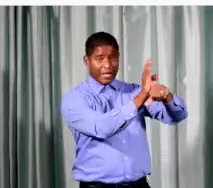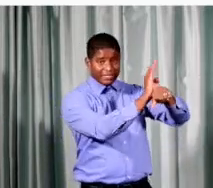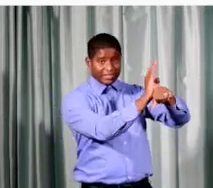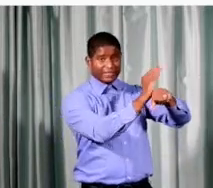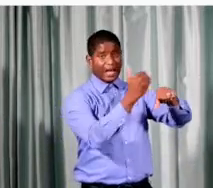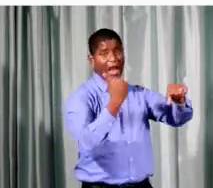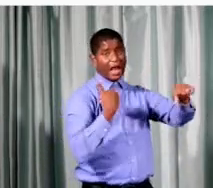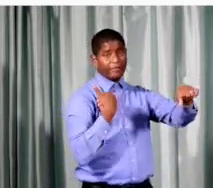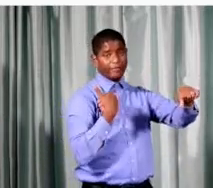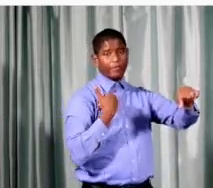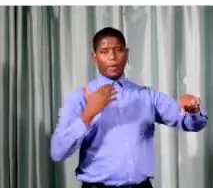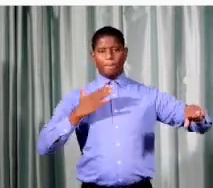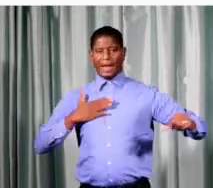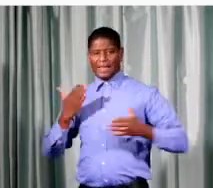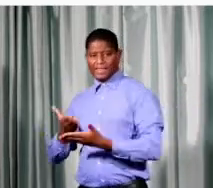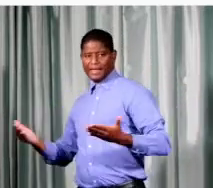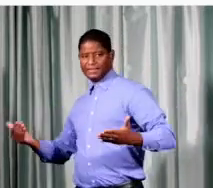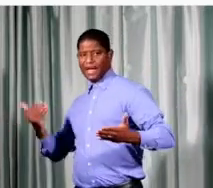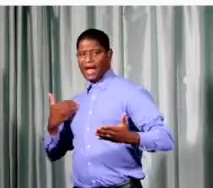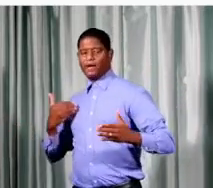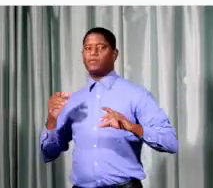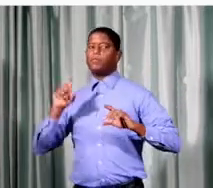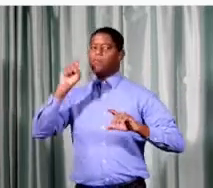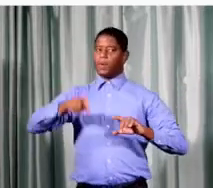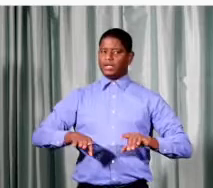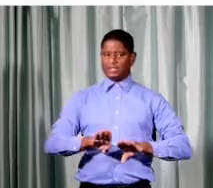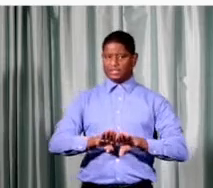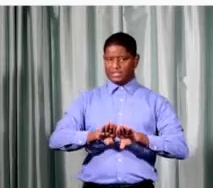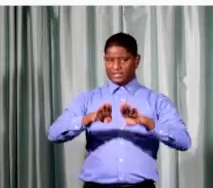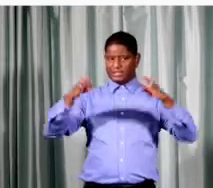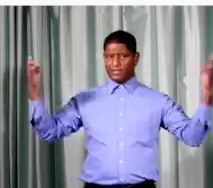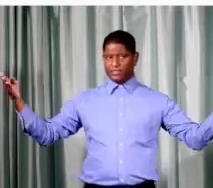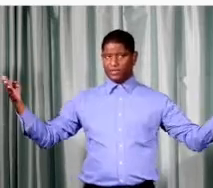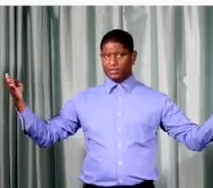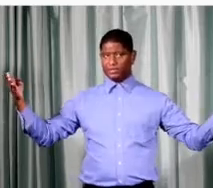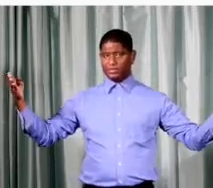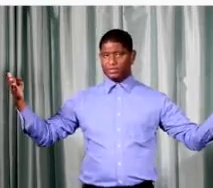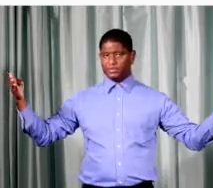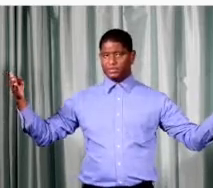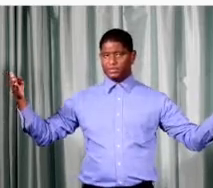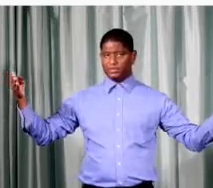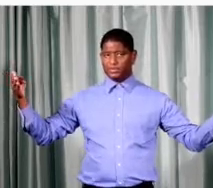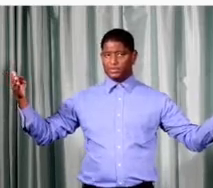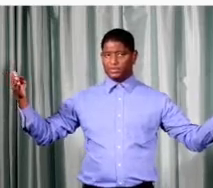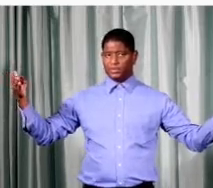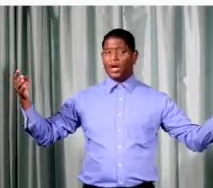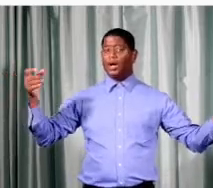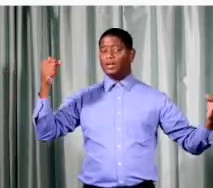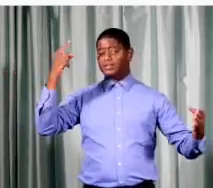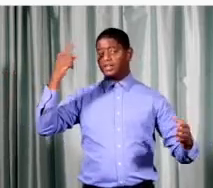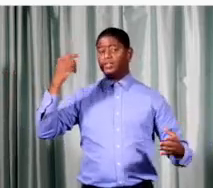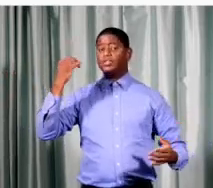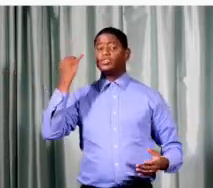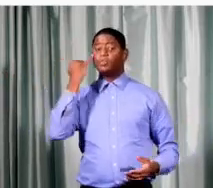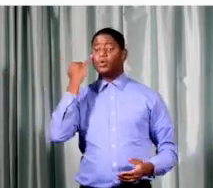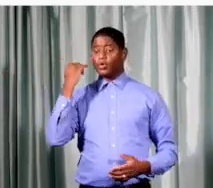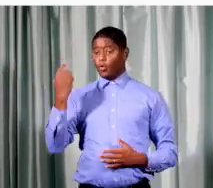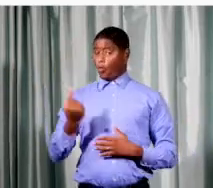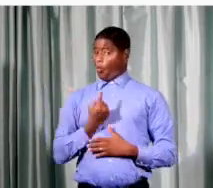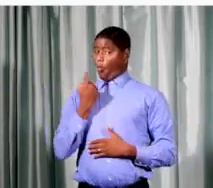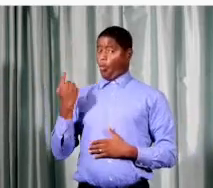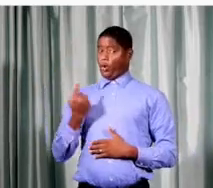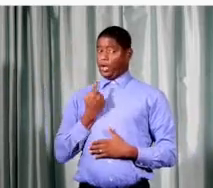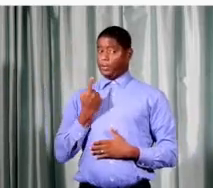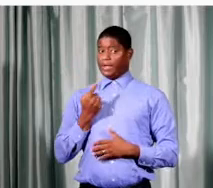legally separate from the business, for accounting, you are separate, the business entity. You have your assets, the business has